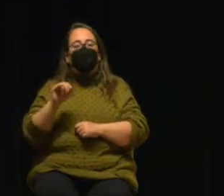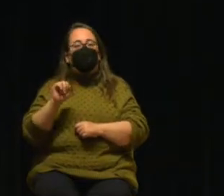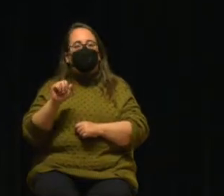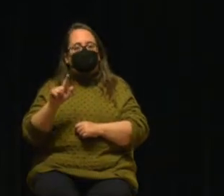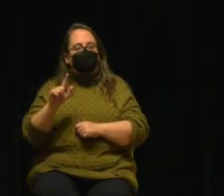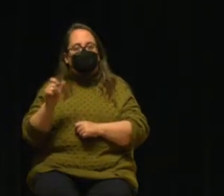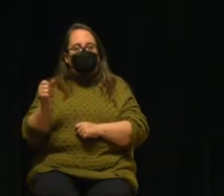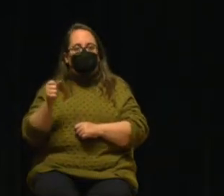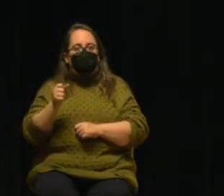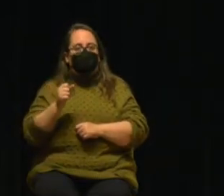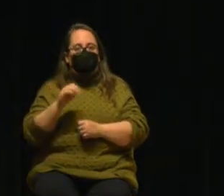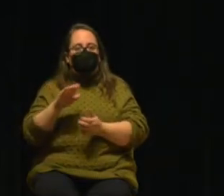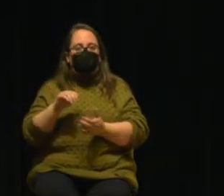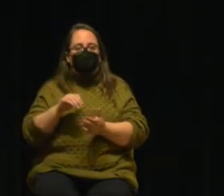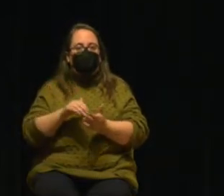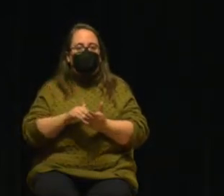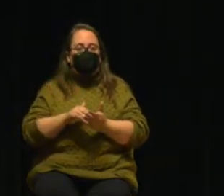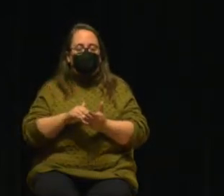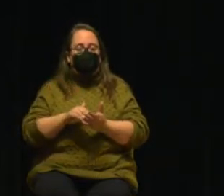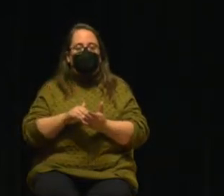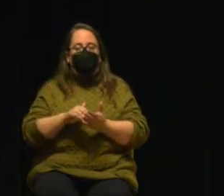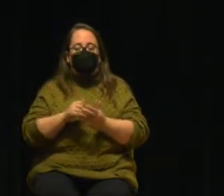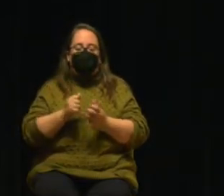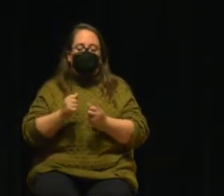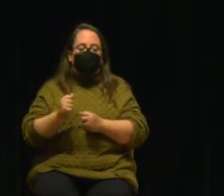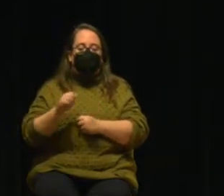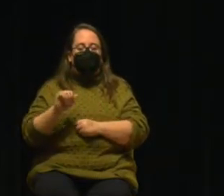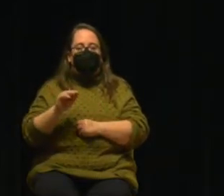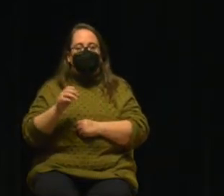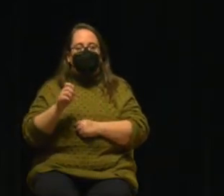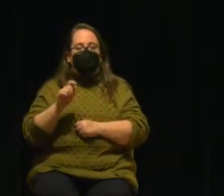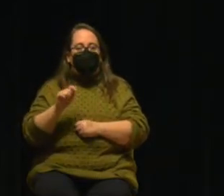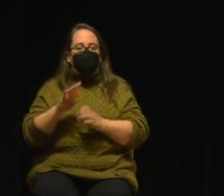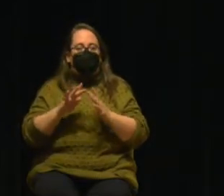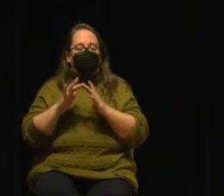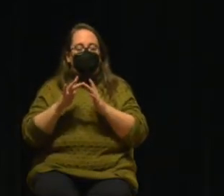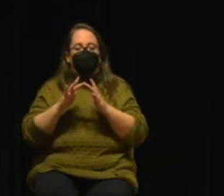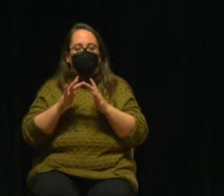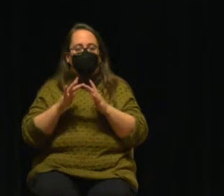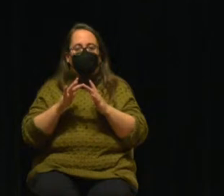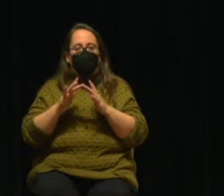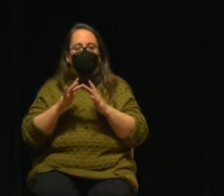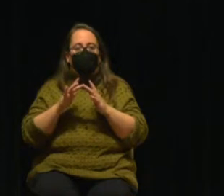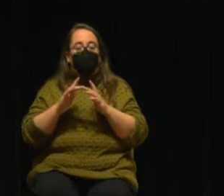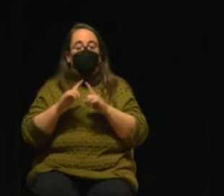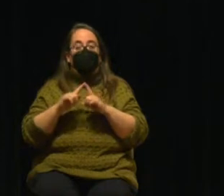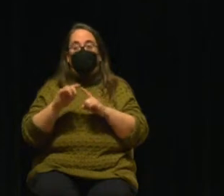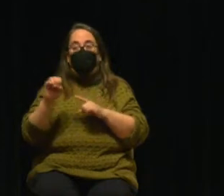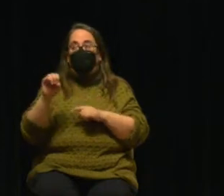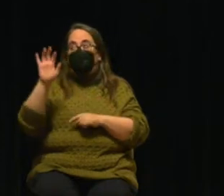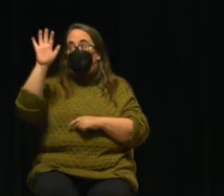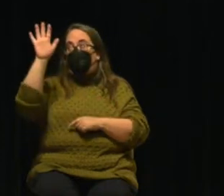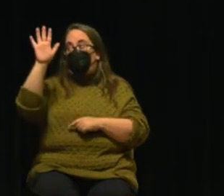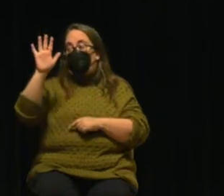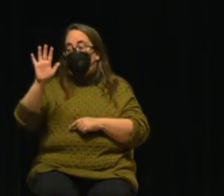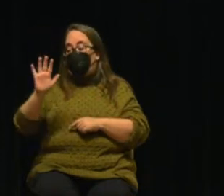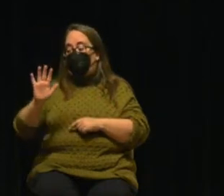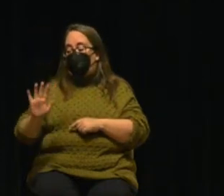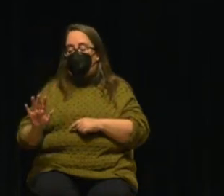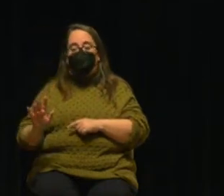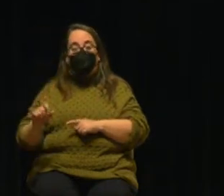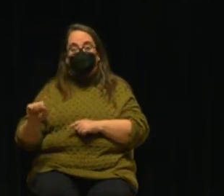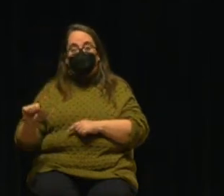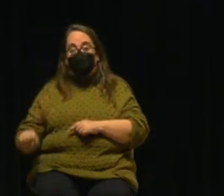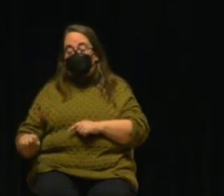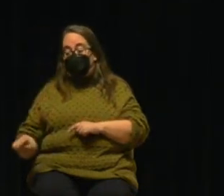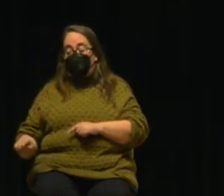placed himself at the center of a vast abolitionist network, a network spanning the East Coast, from the Deep South